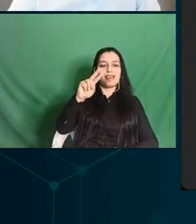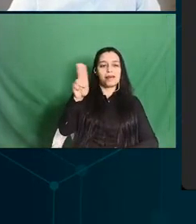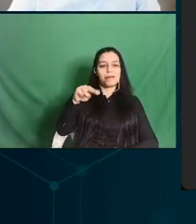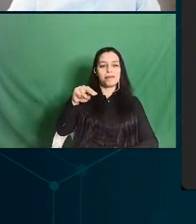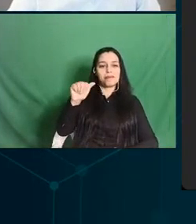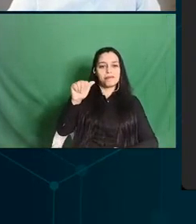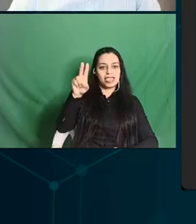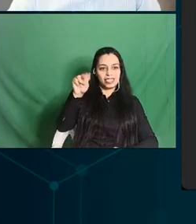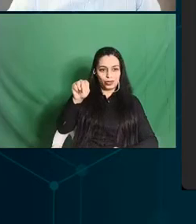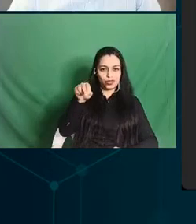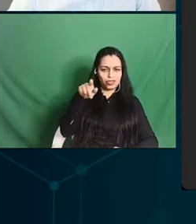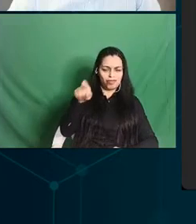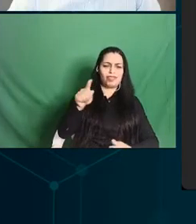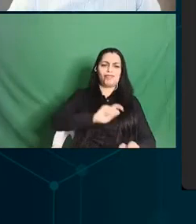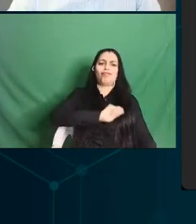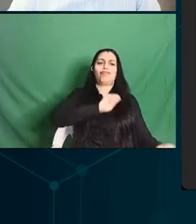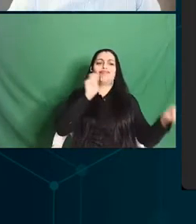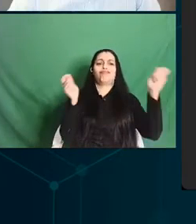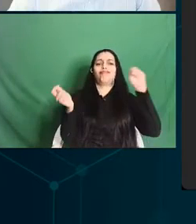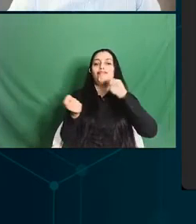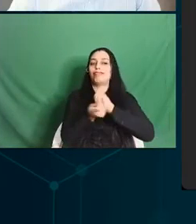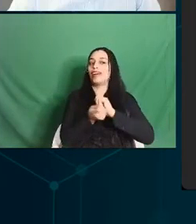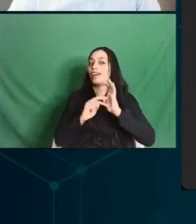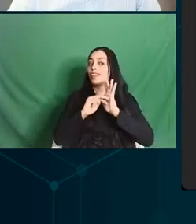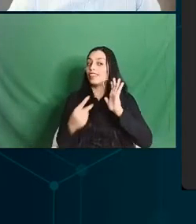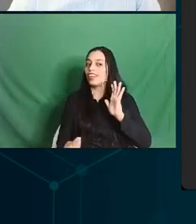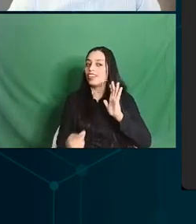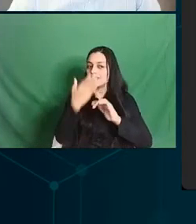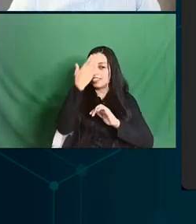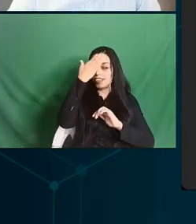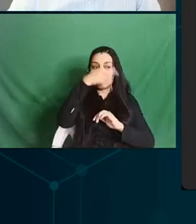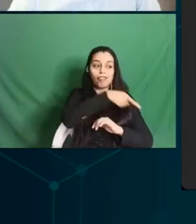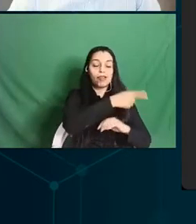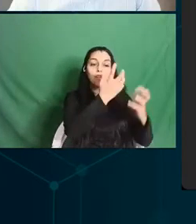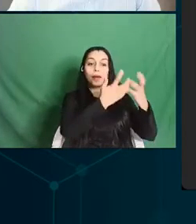I have, because they can ping it.